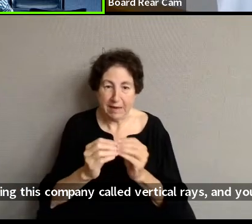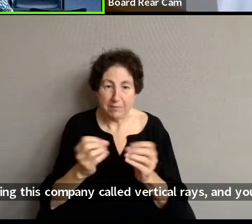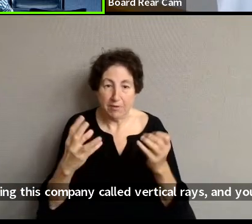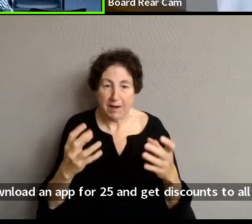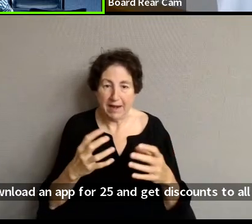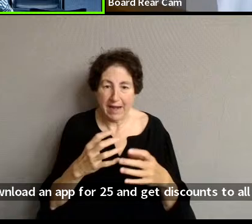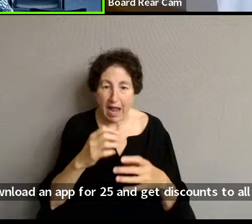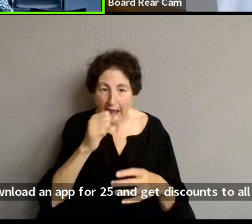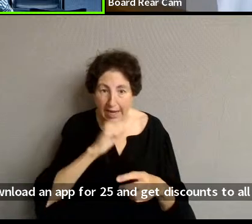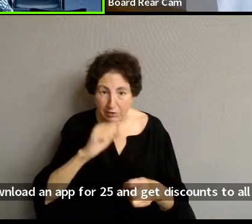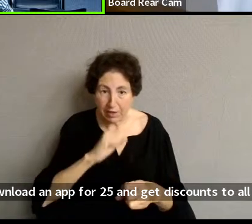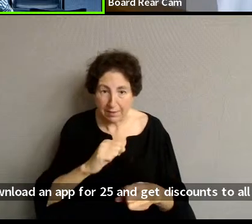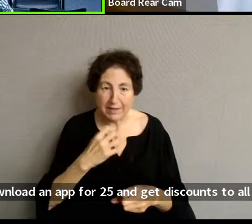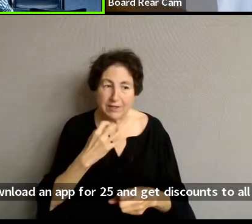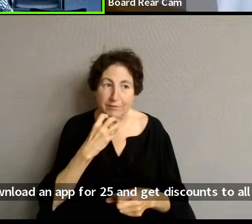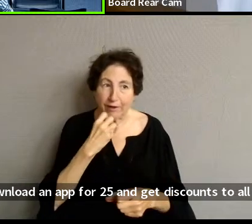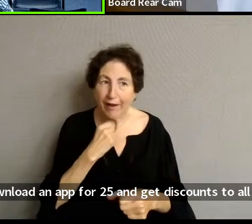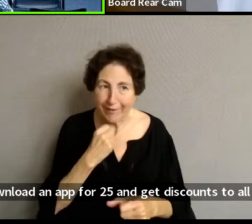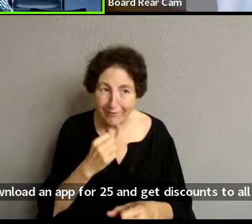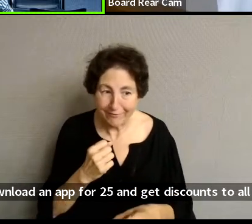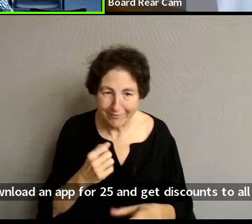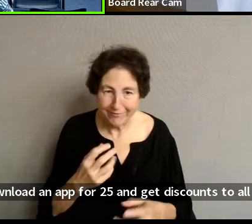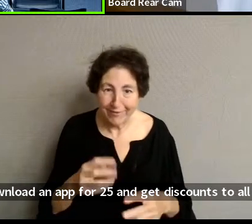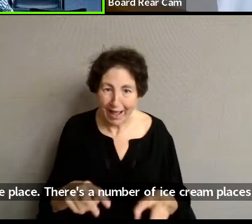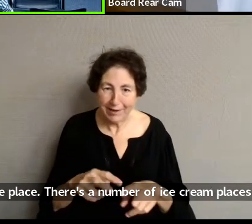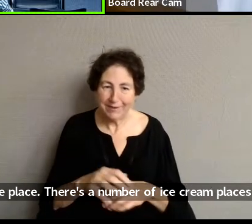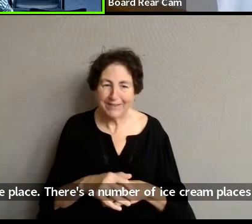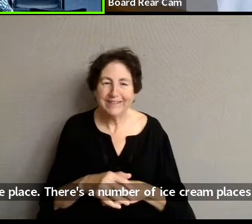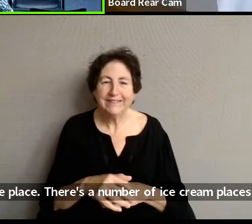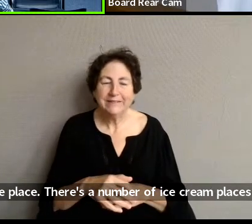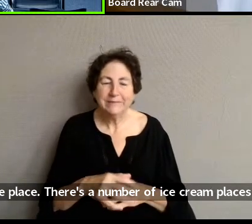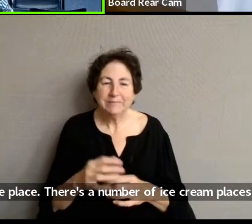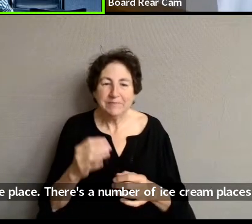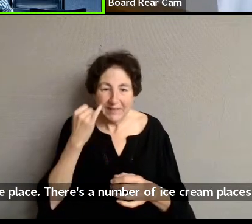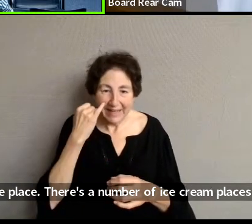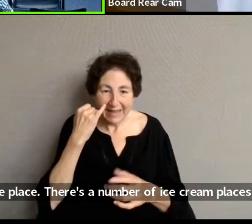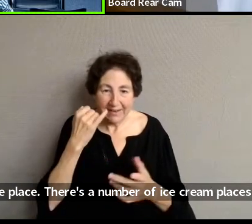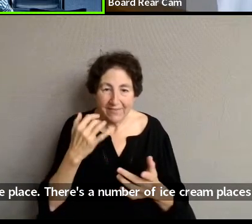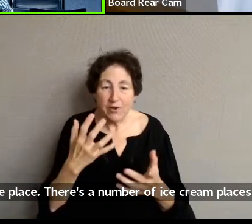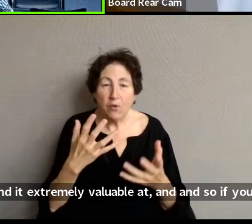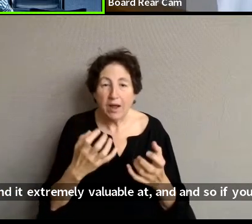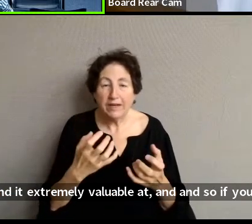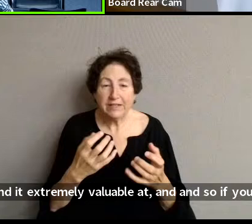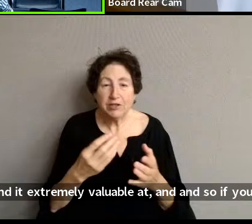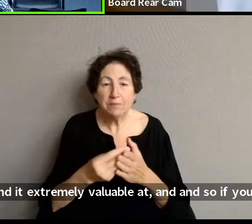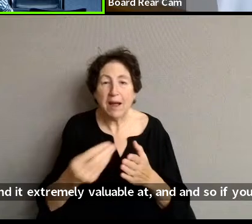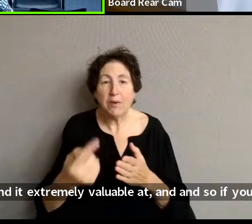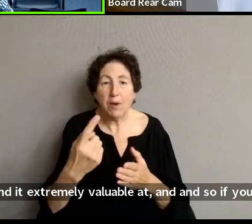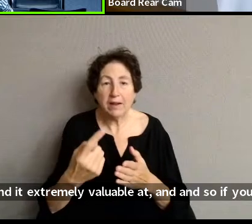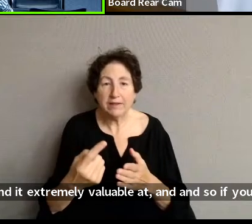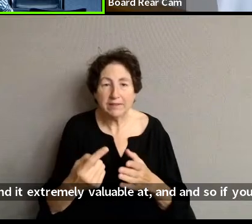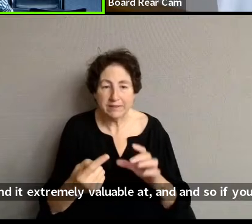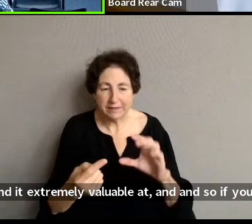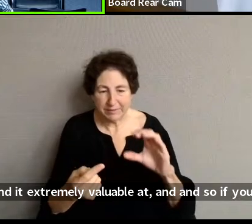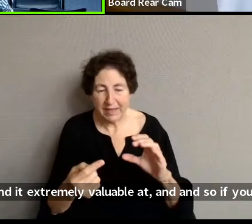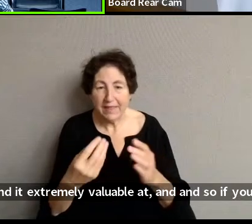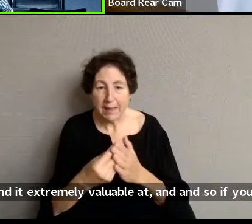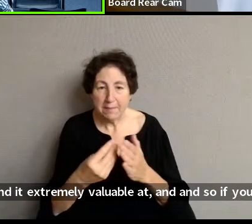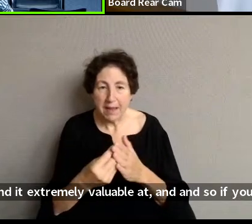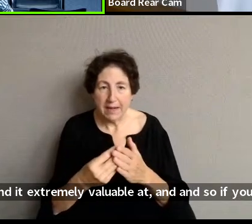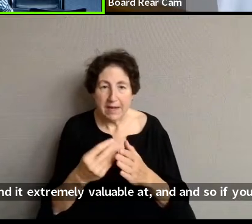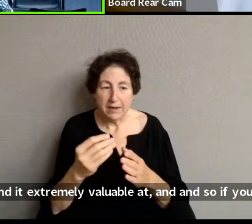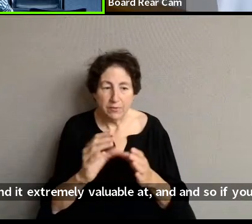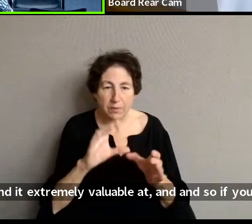I find it extremely valuable at. And so if you would like to purchase one of those proceeds will go into our